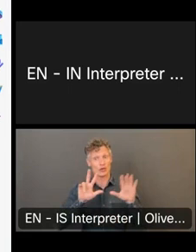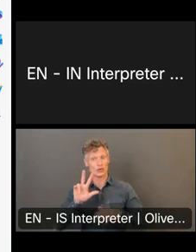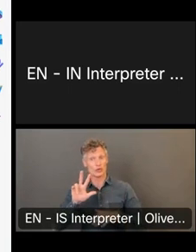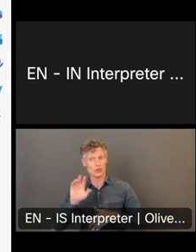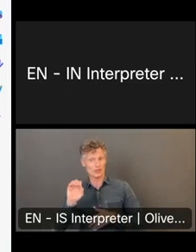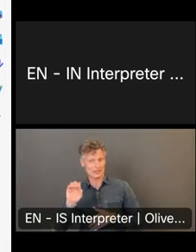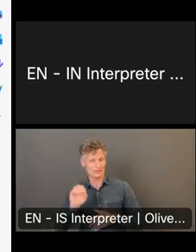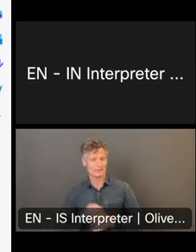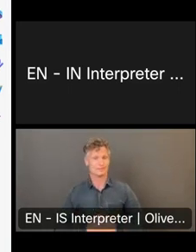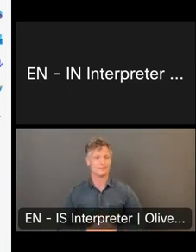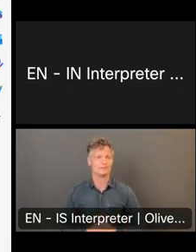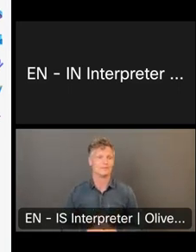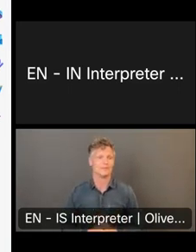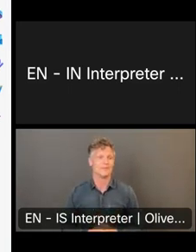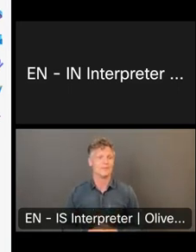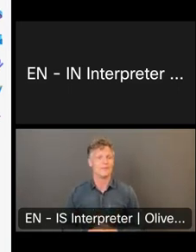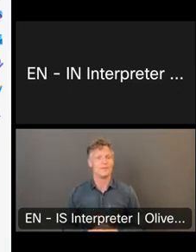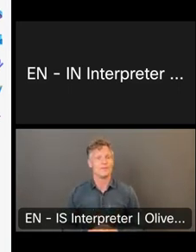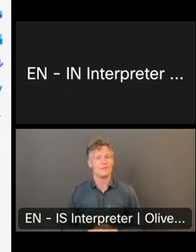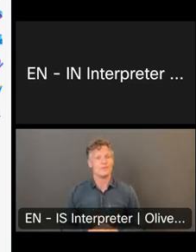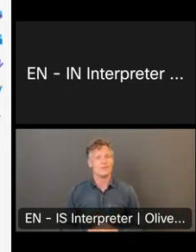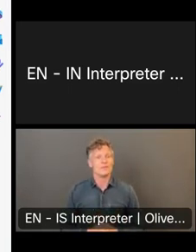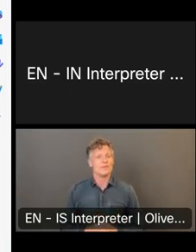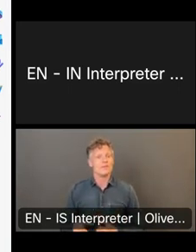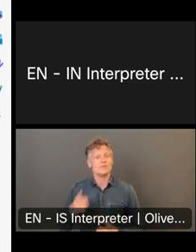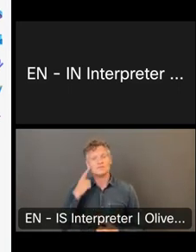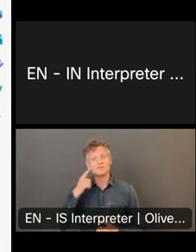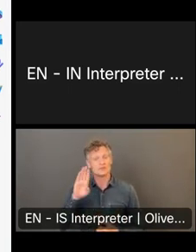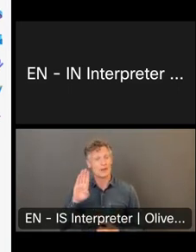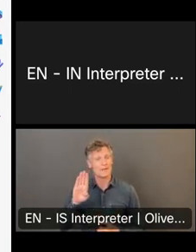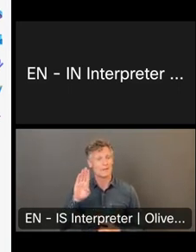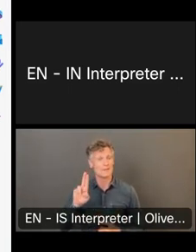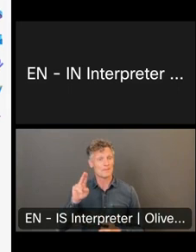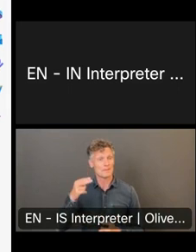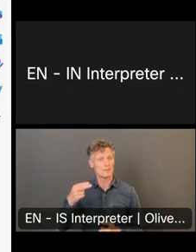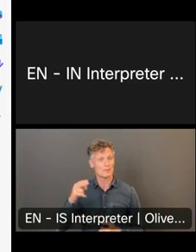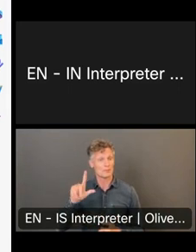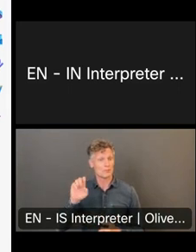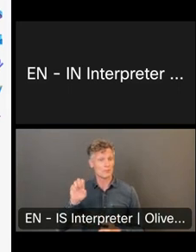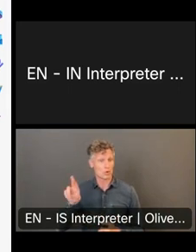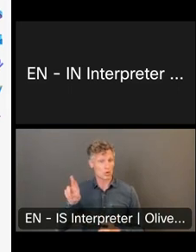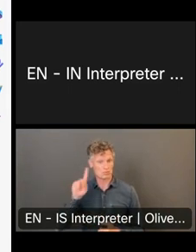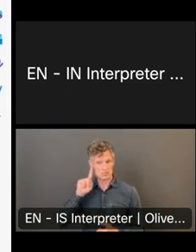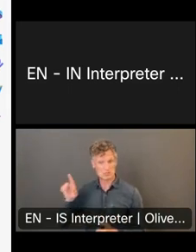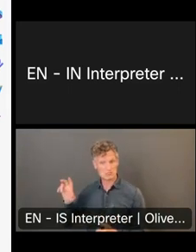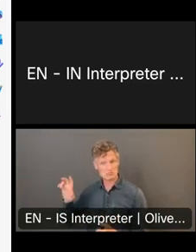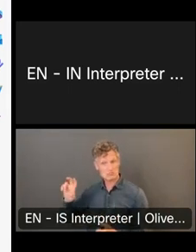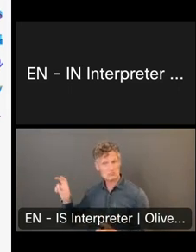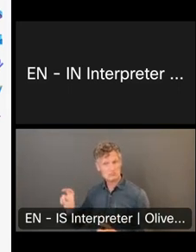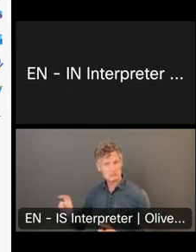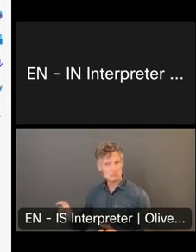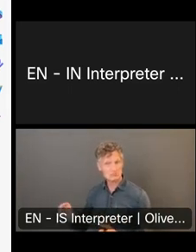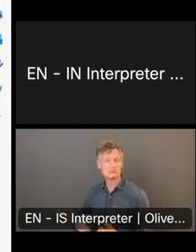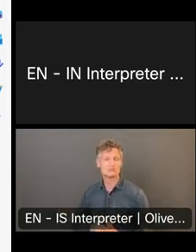non-goal-oriented activity or pleasure, from Endlust, defined in terms of achievement. The distinction is between goal-directed exchanges